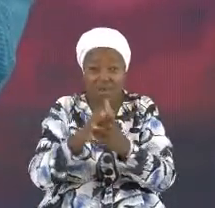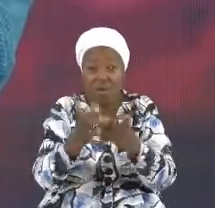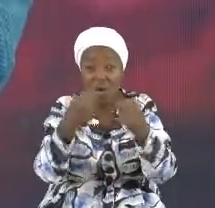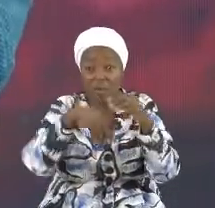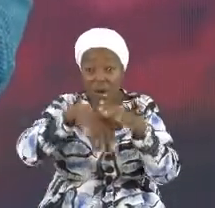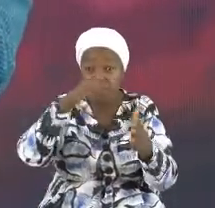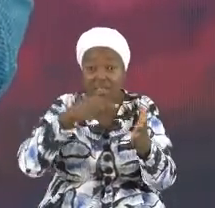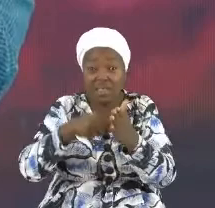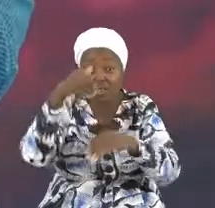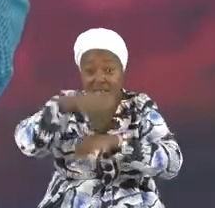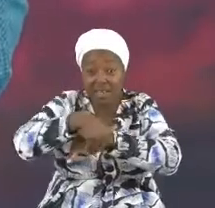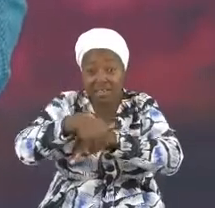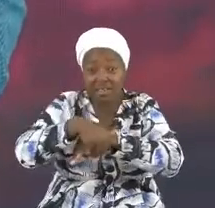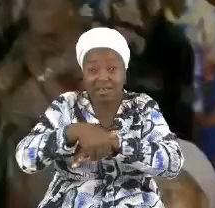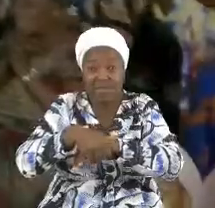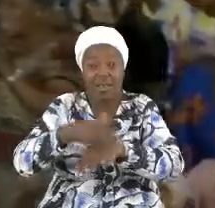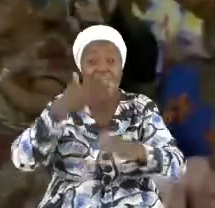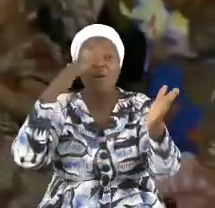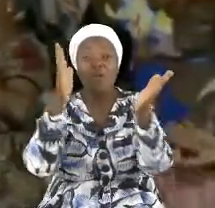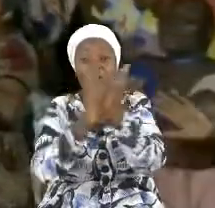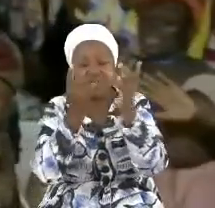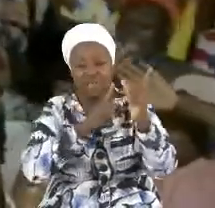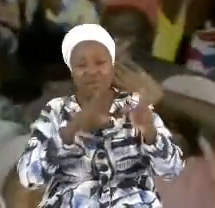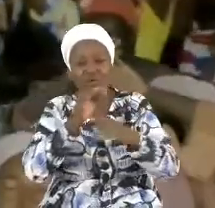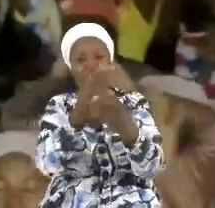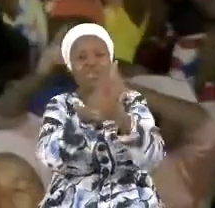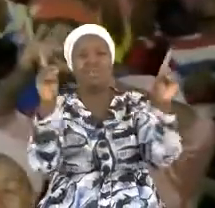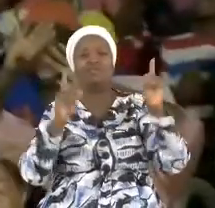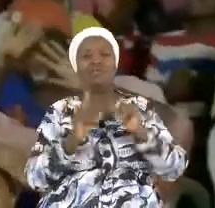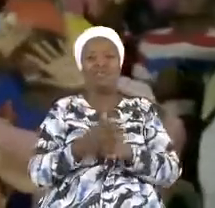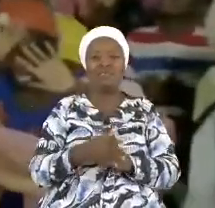Lord, you are delivered.